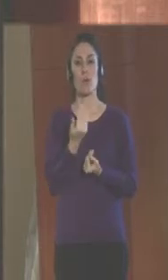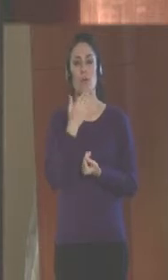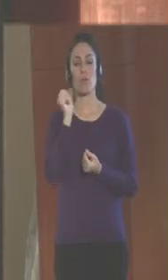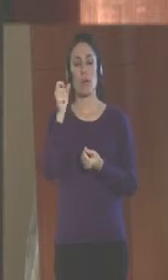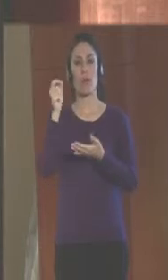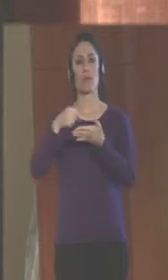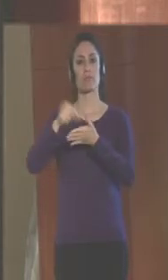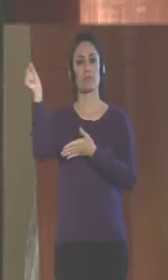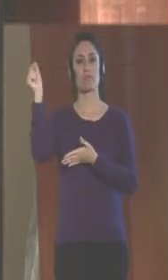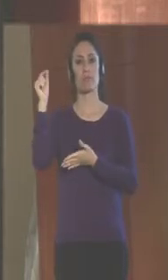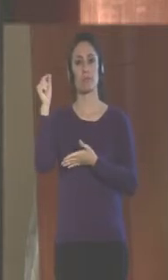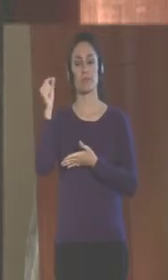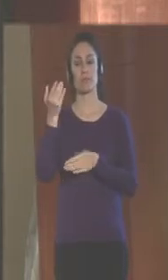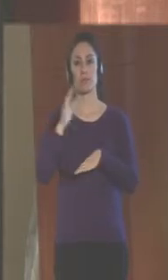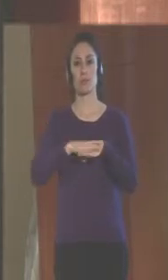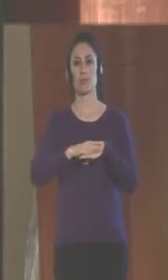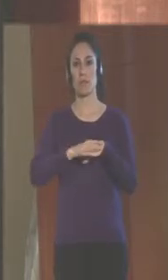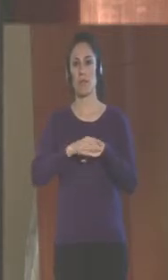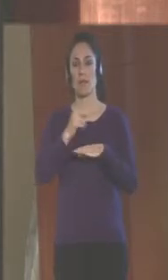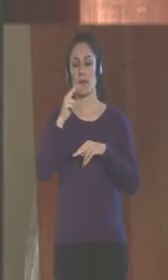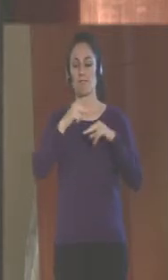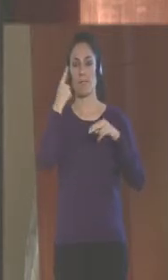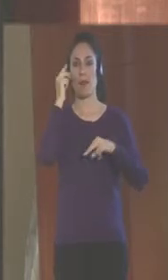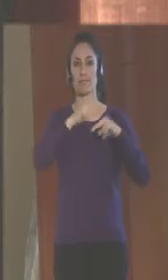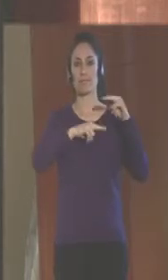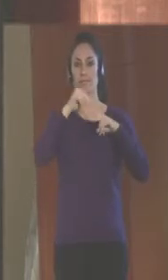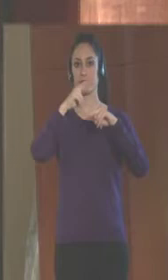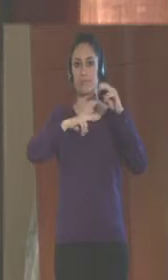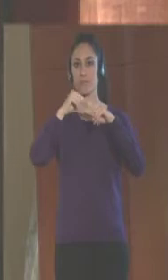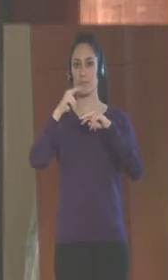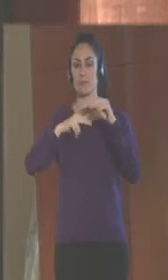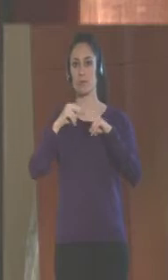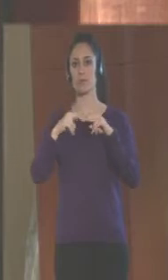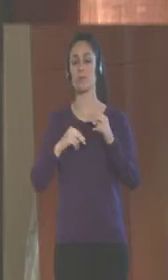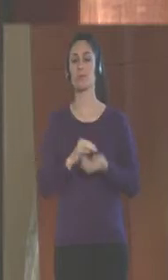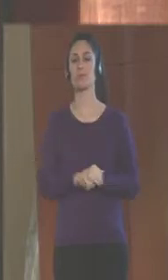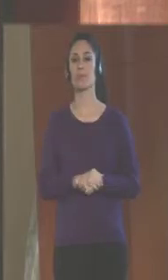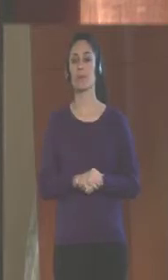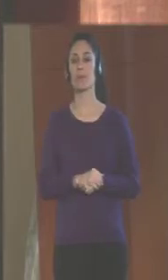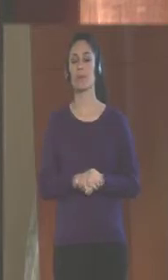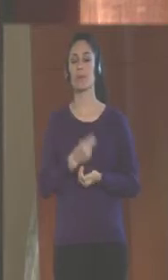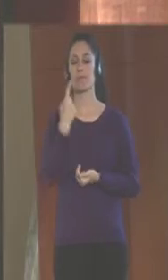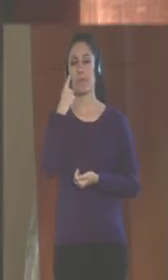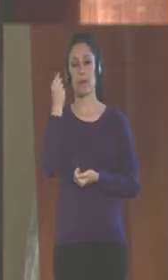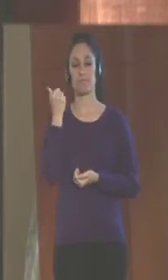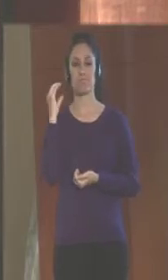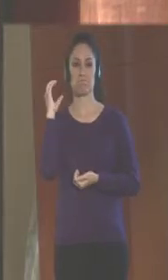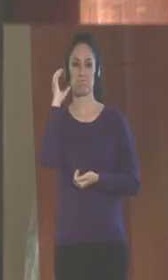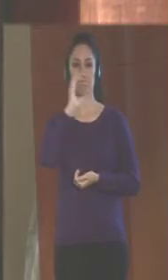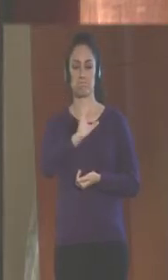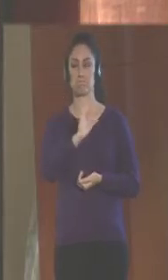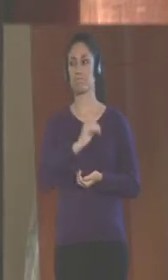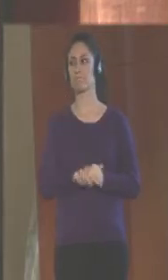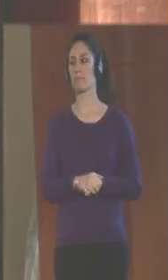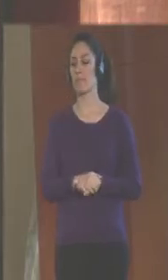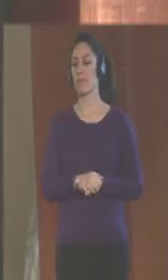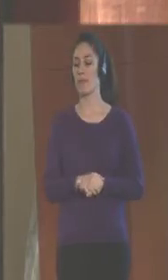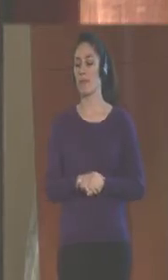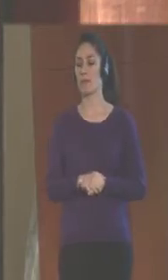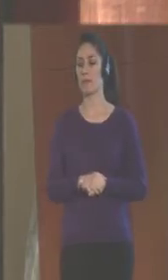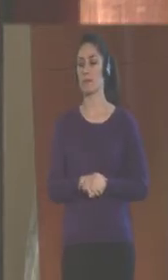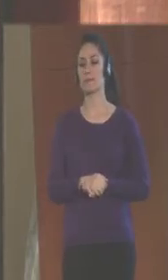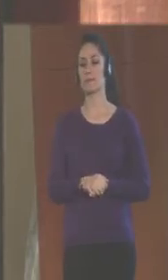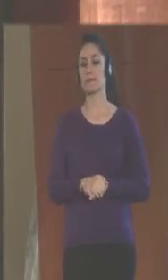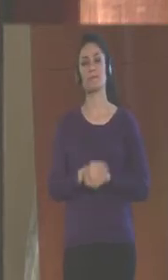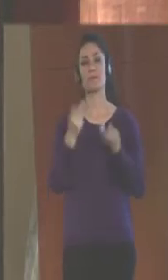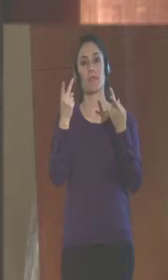profitability of the investment that has been authorized for infrastructure or any other kind of investment. As